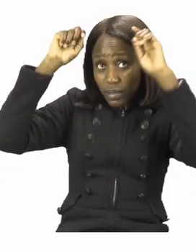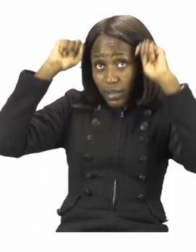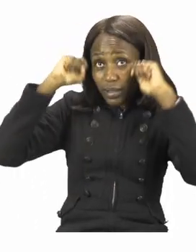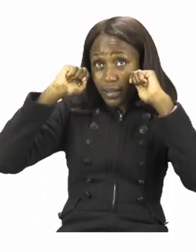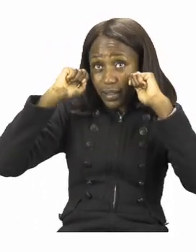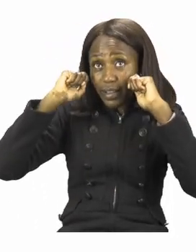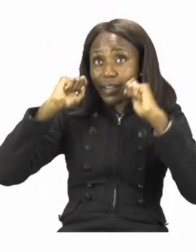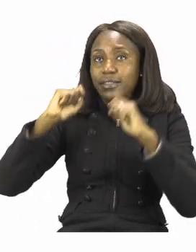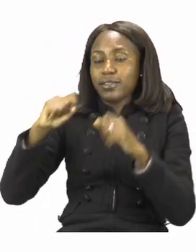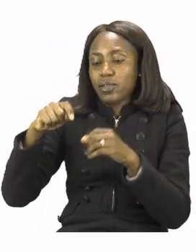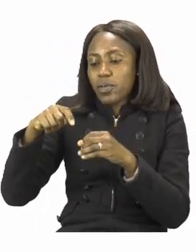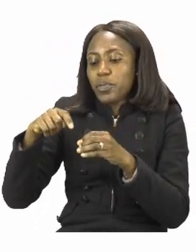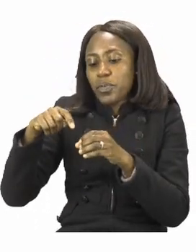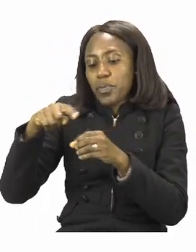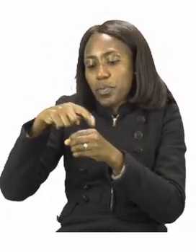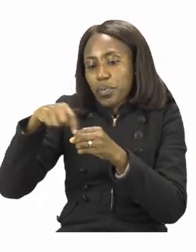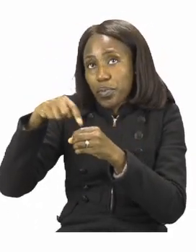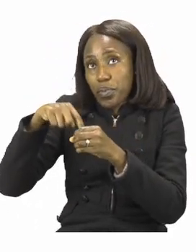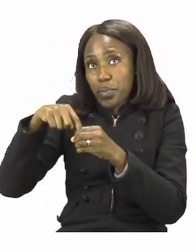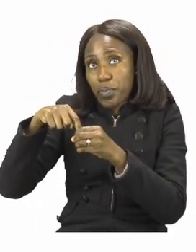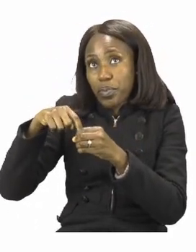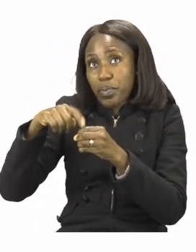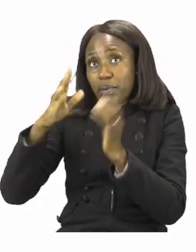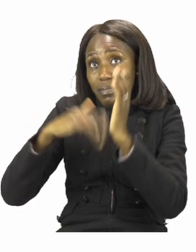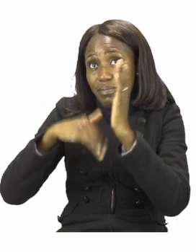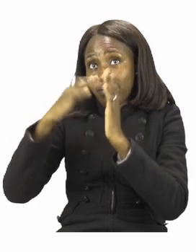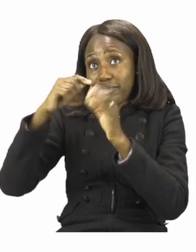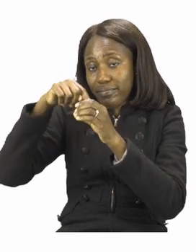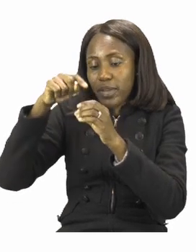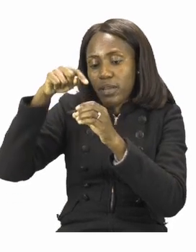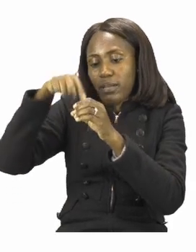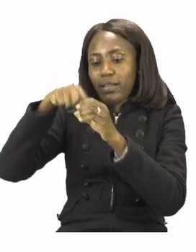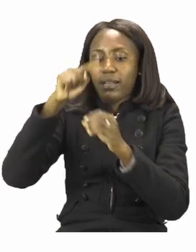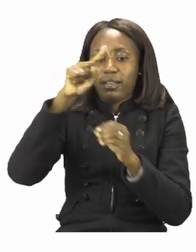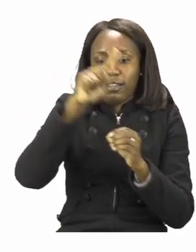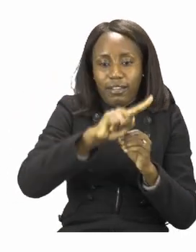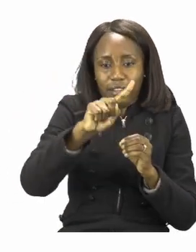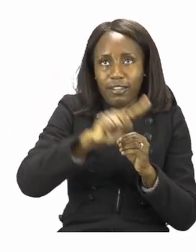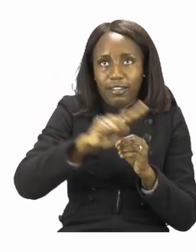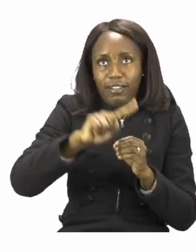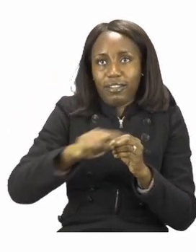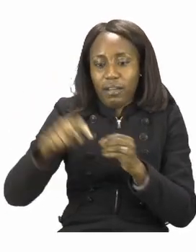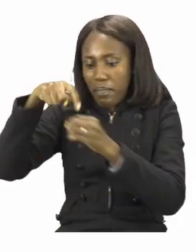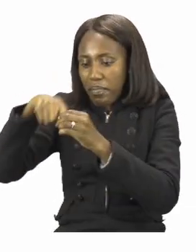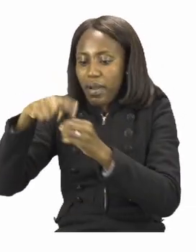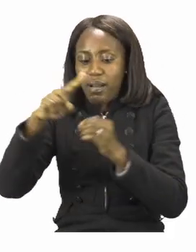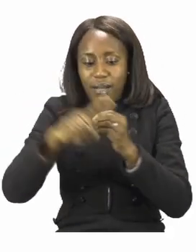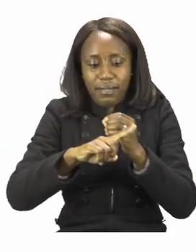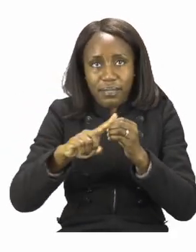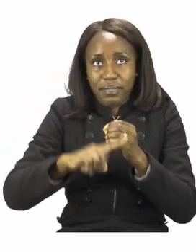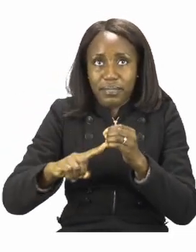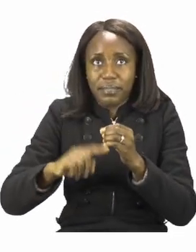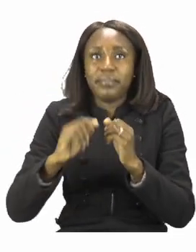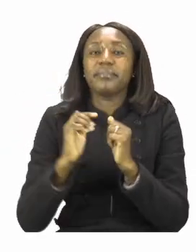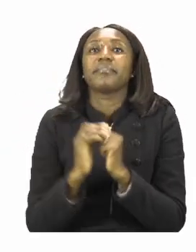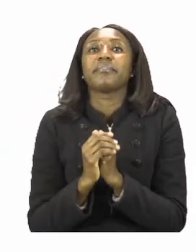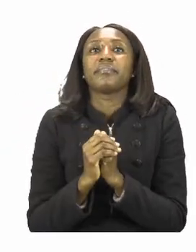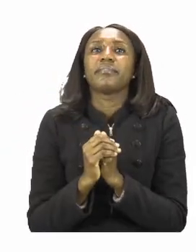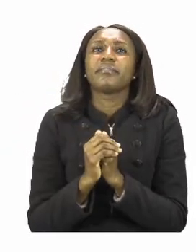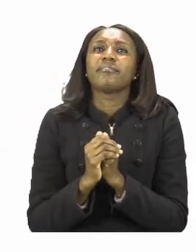is very beautiful, and this is a traditional hat, one that is worn by a certain tribe here in